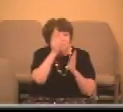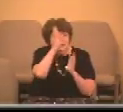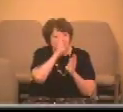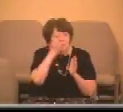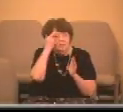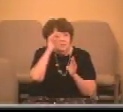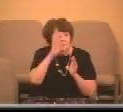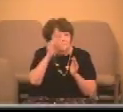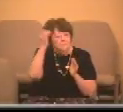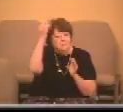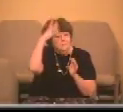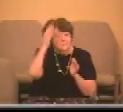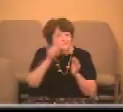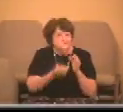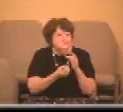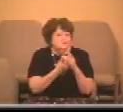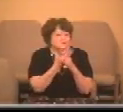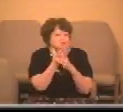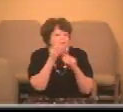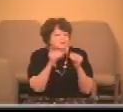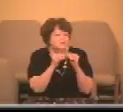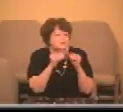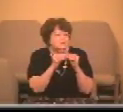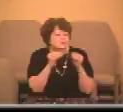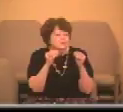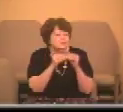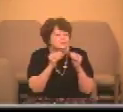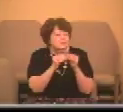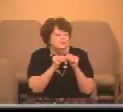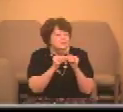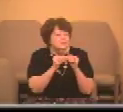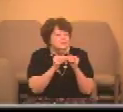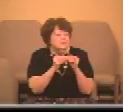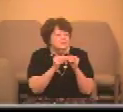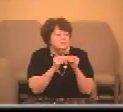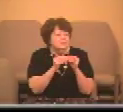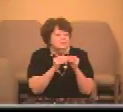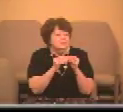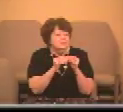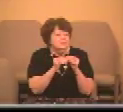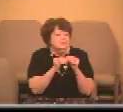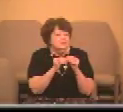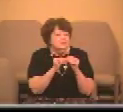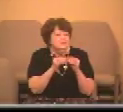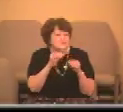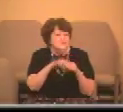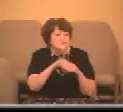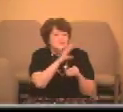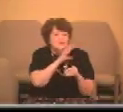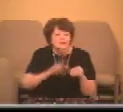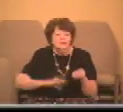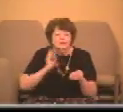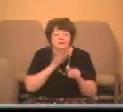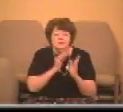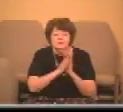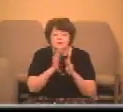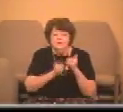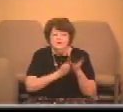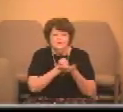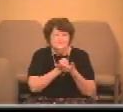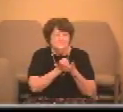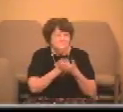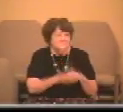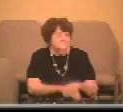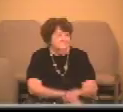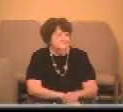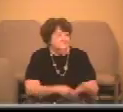grace to grow more and more in us and through us. Through Christ we pray. Amen. Amen.